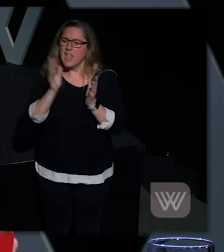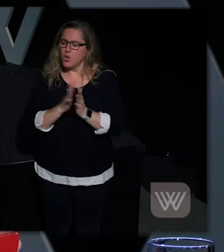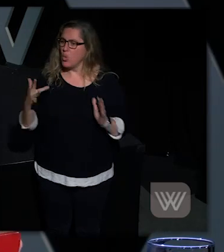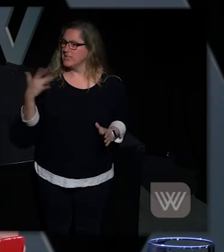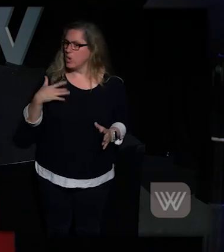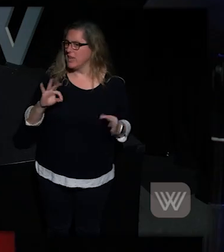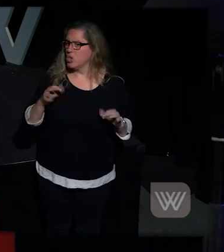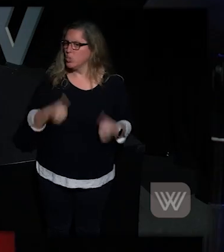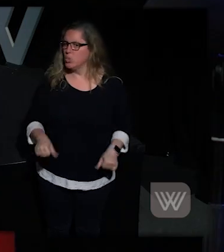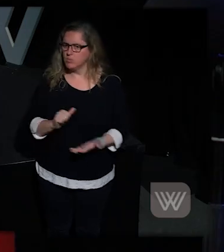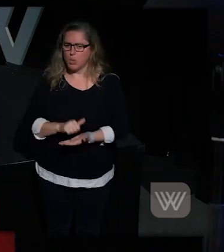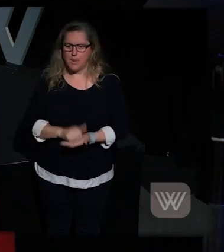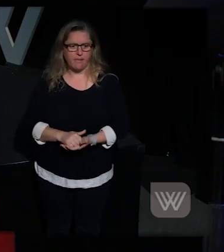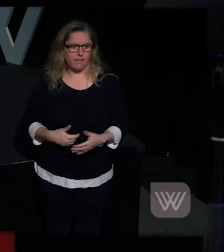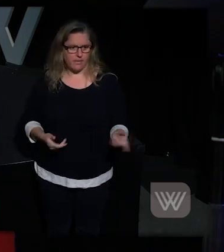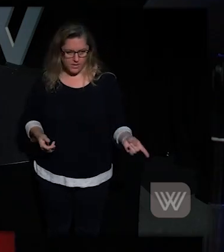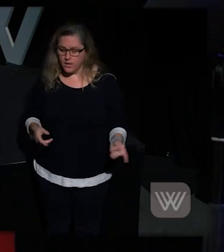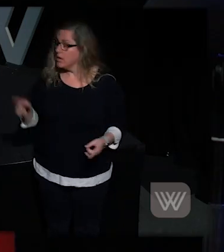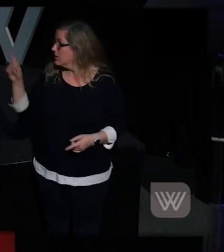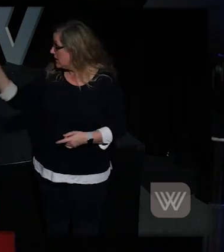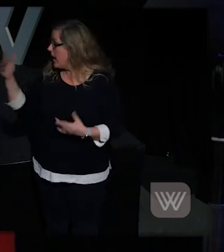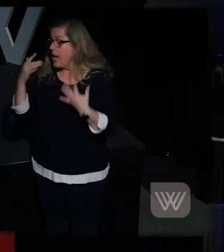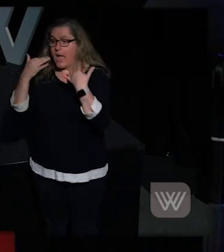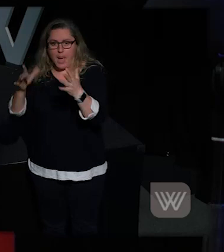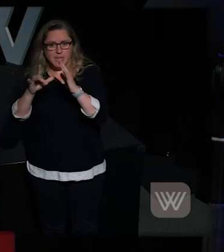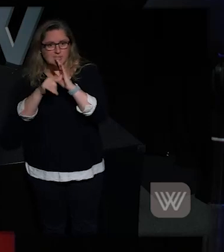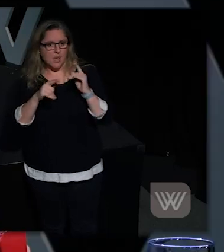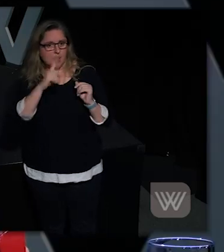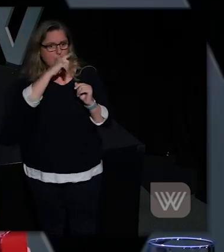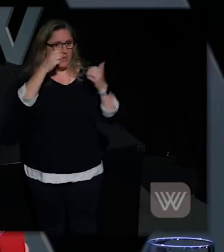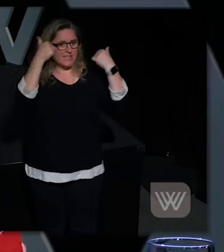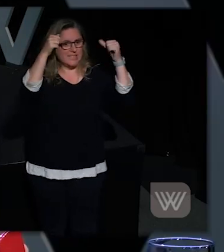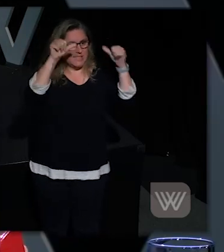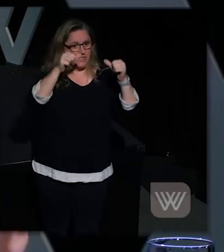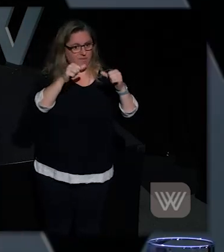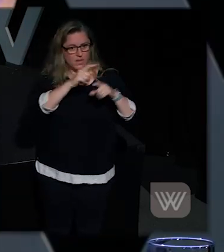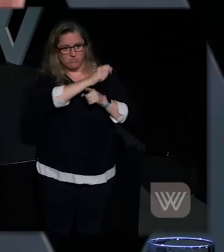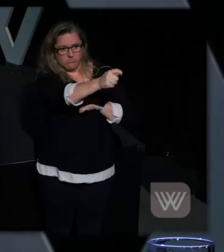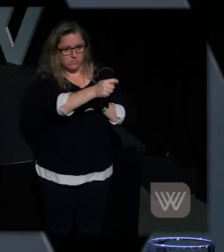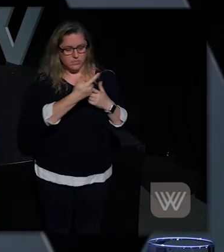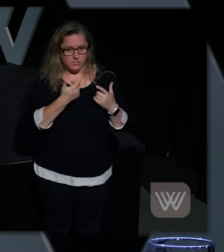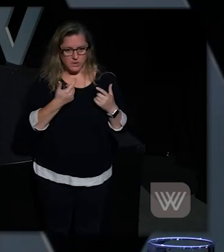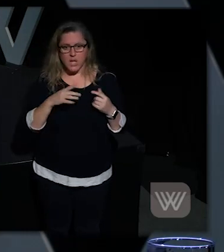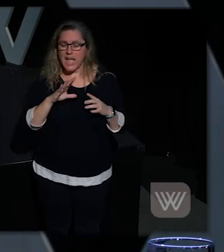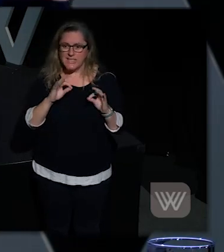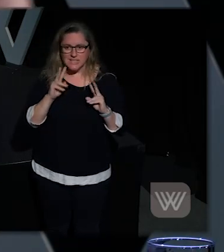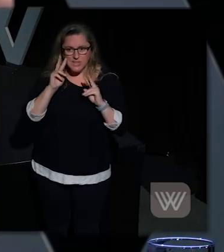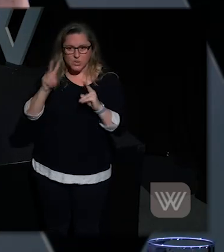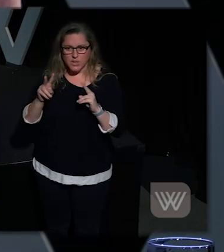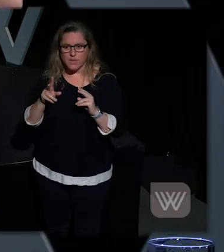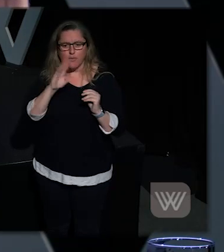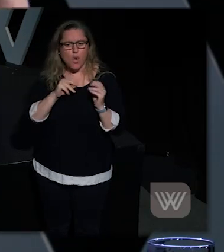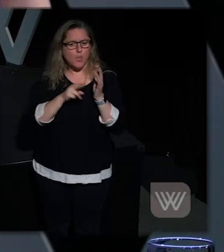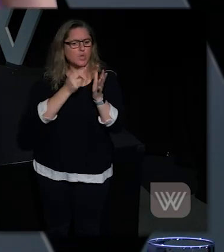the same. I was about to say, how often is someone prosecuted or successfully prosecuted under that? So I didn't look at all the states, but I got data from New